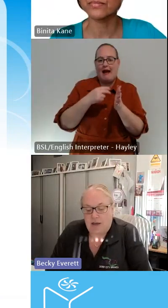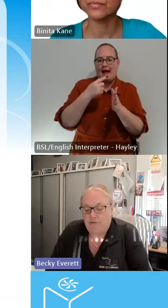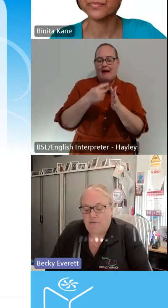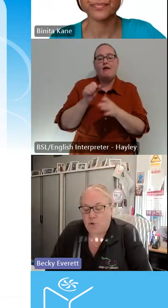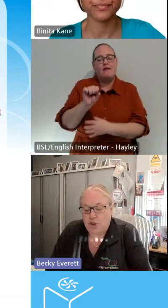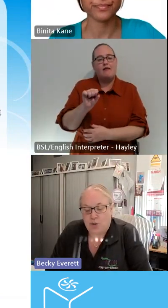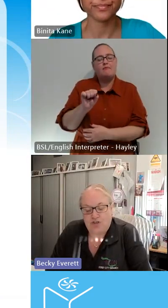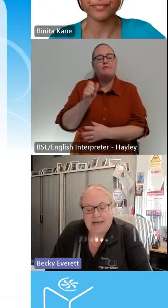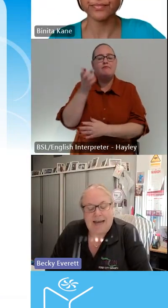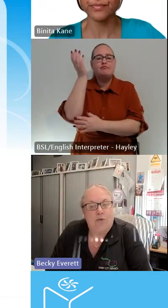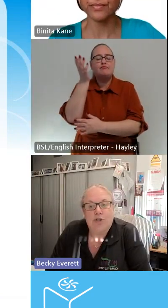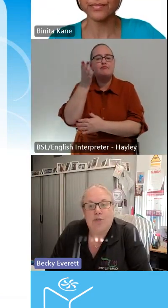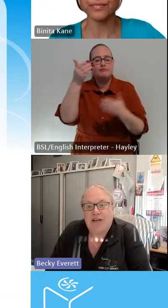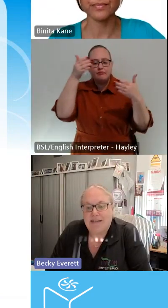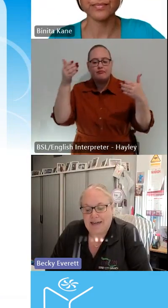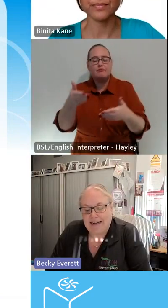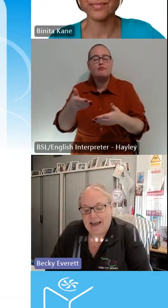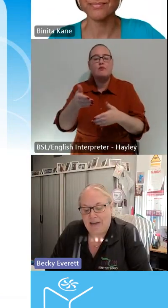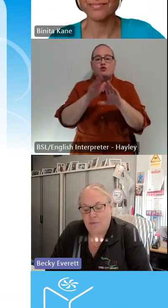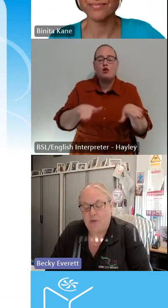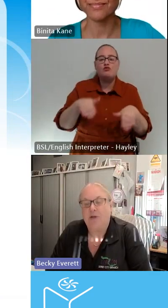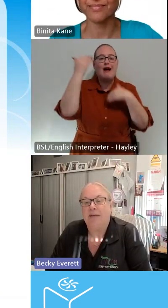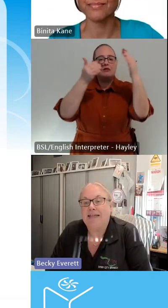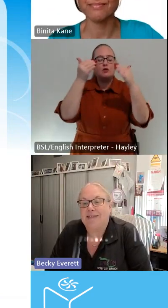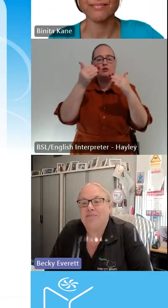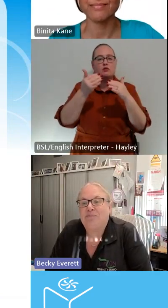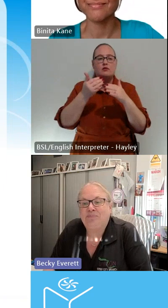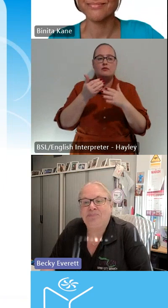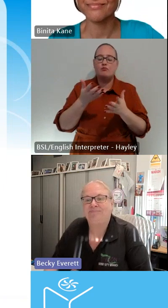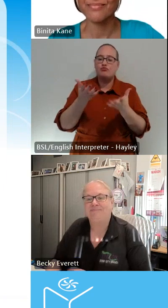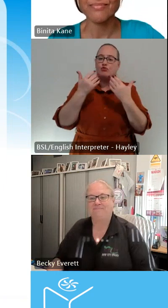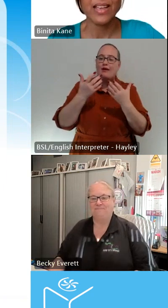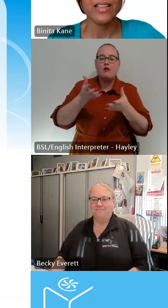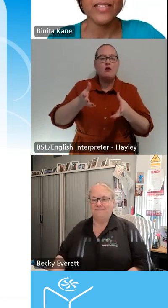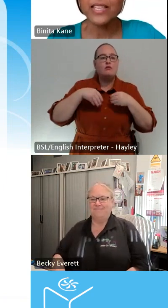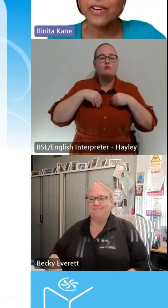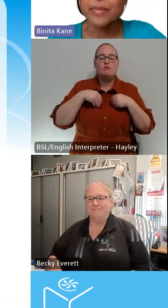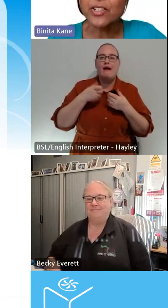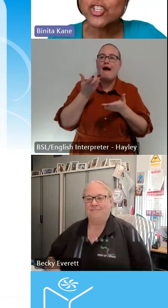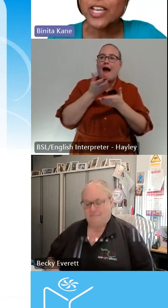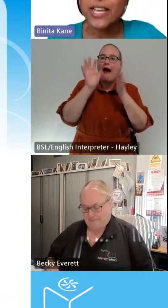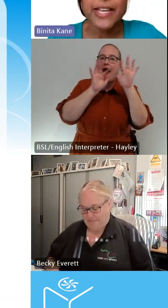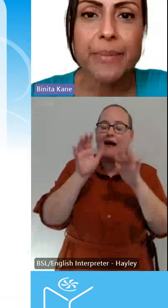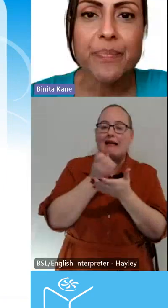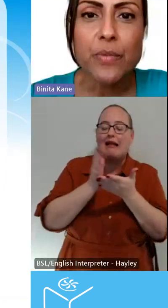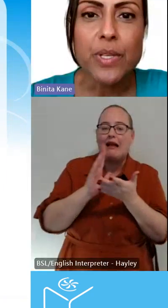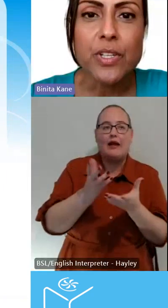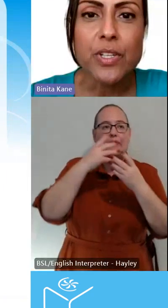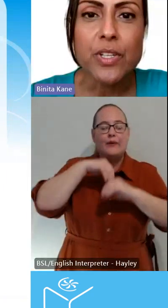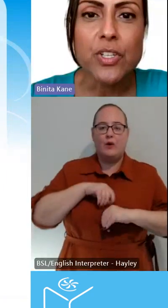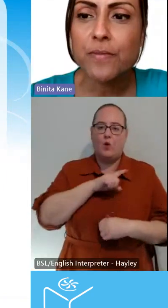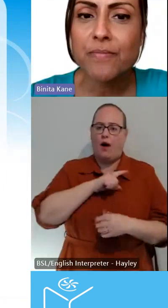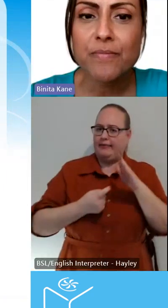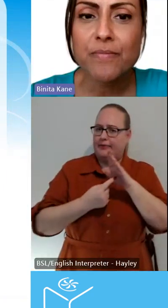importance for children and adults to breathe clean air. Welcome, Binita. Thank you very much. We